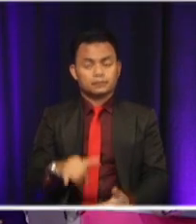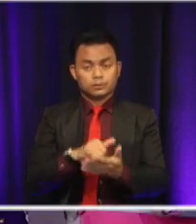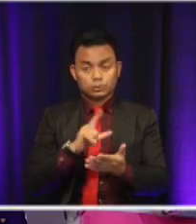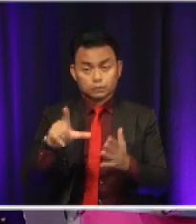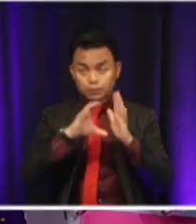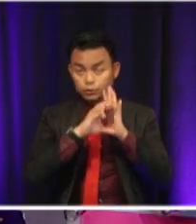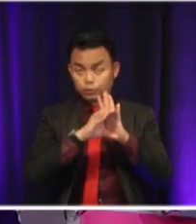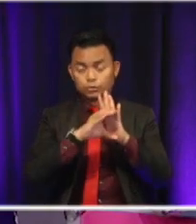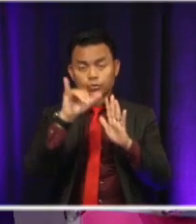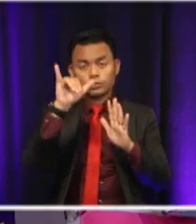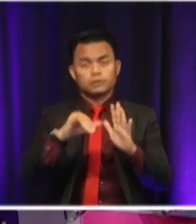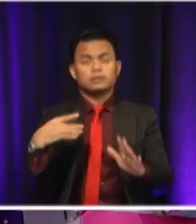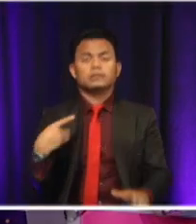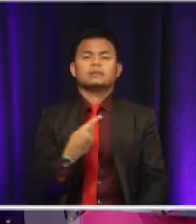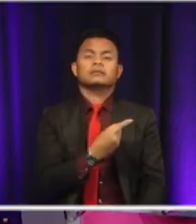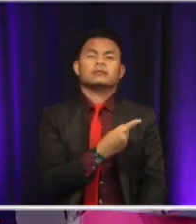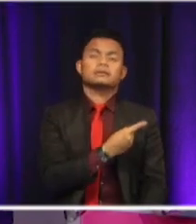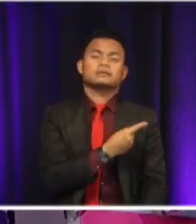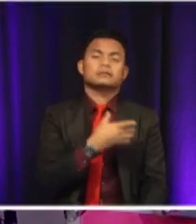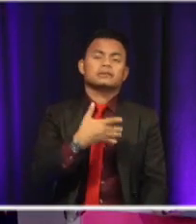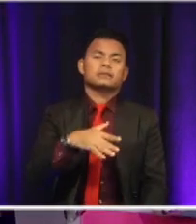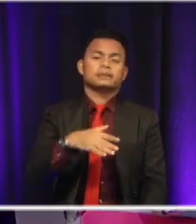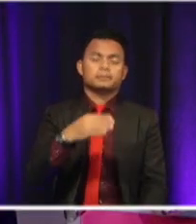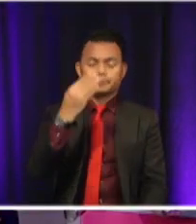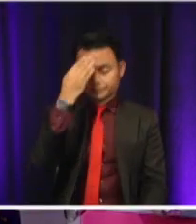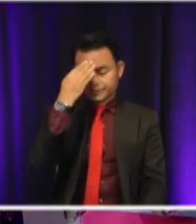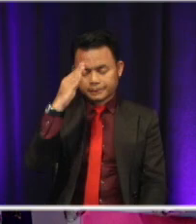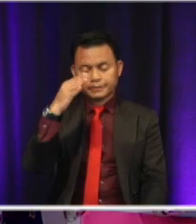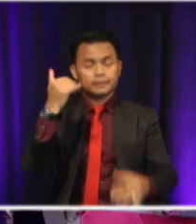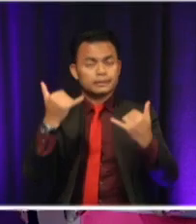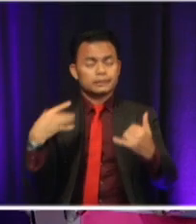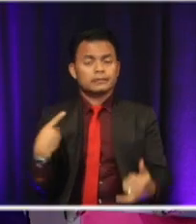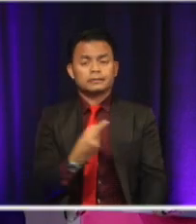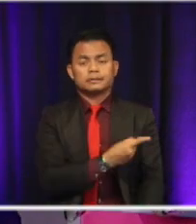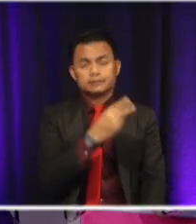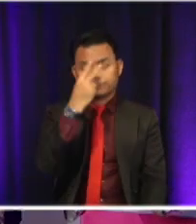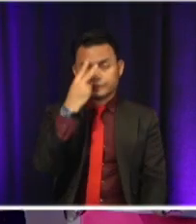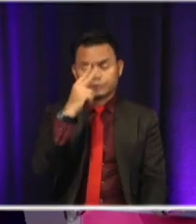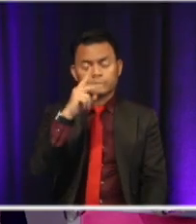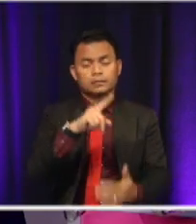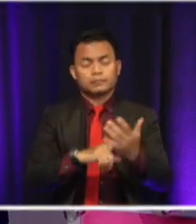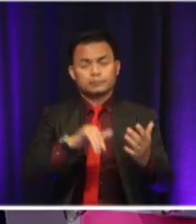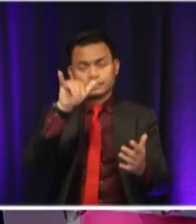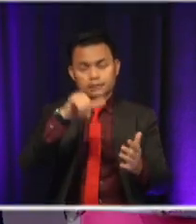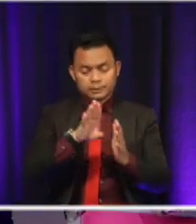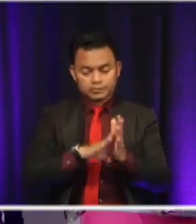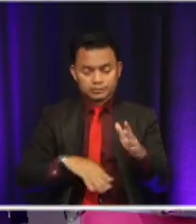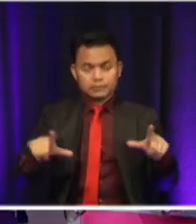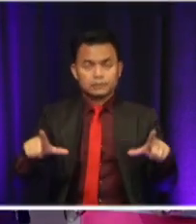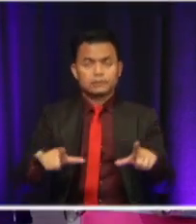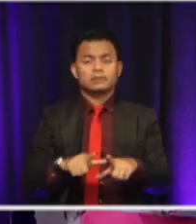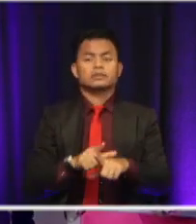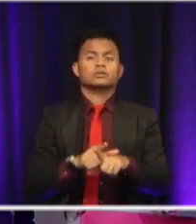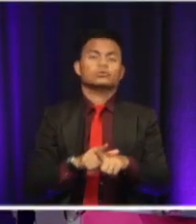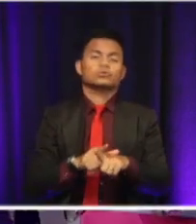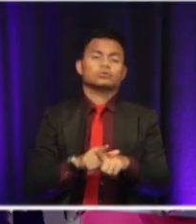examples that I have given to you. Let's now take a look at what might happen with an A question. And